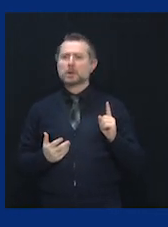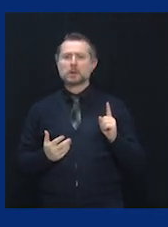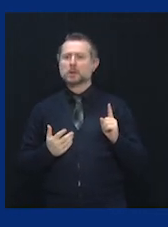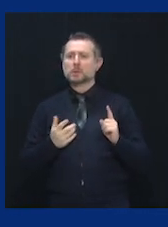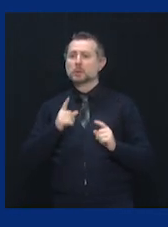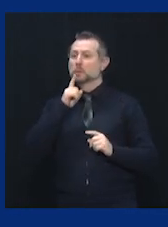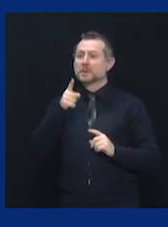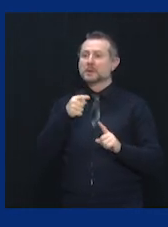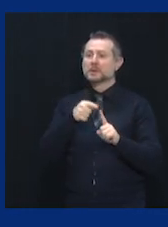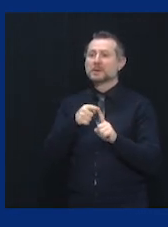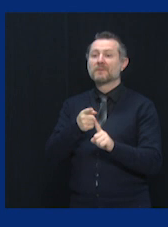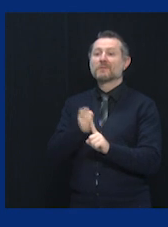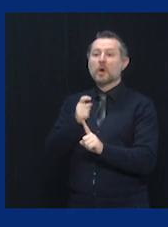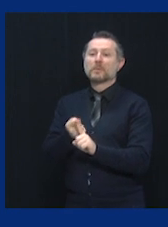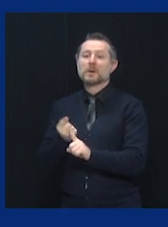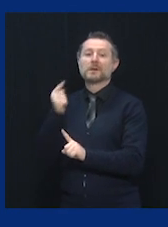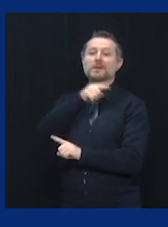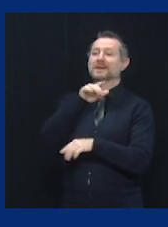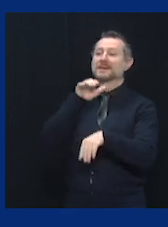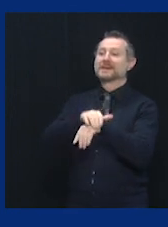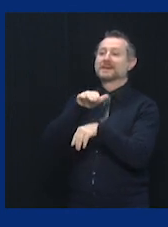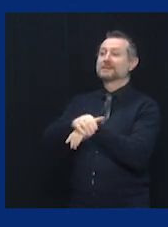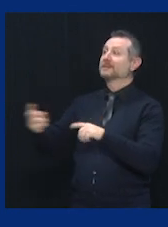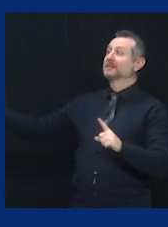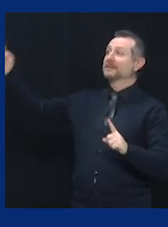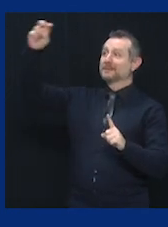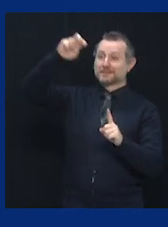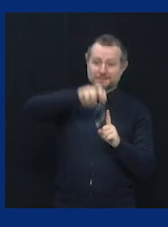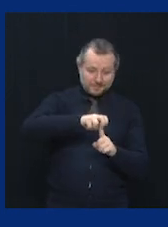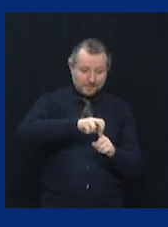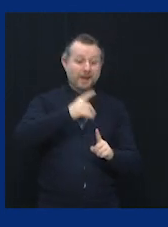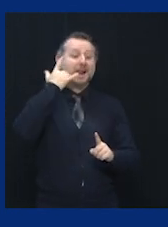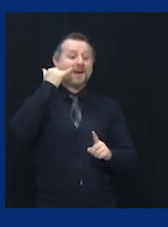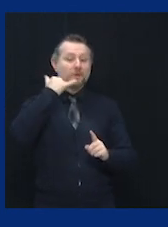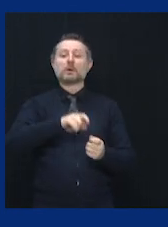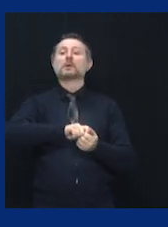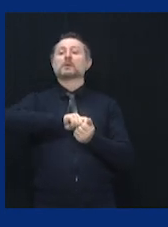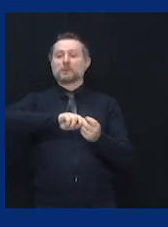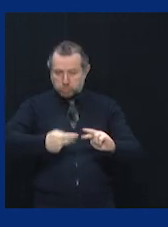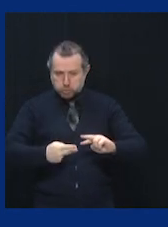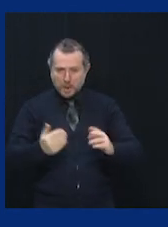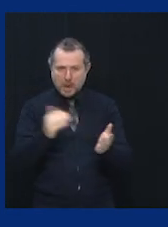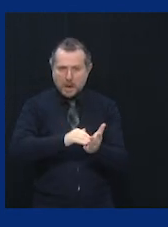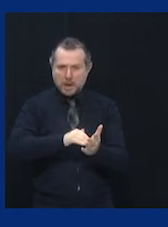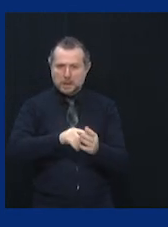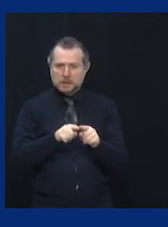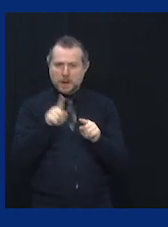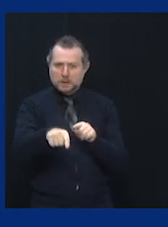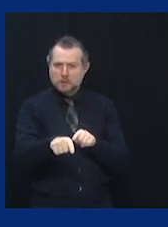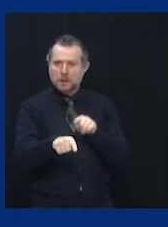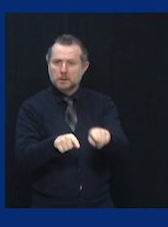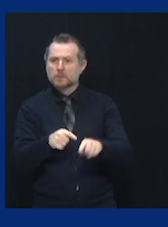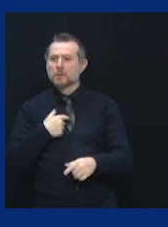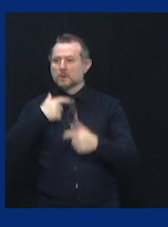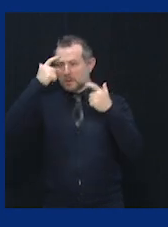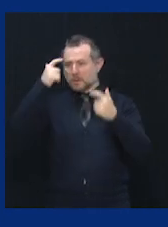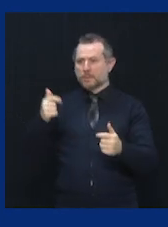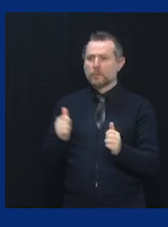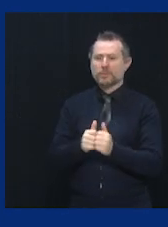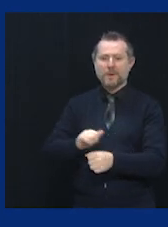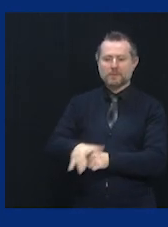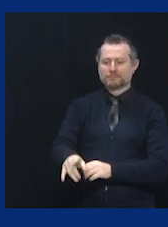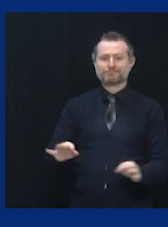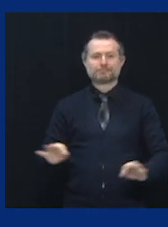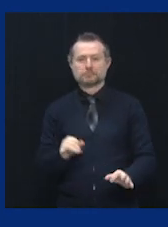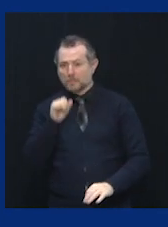UK strain. So don't get cocky with COVID. This virus has been ahead of us every step of the way. You know